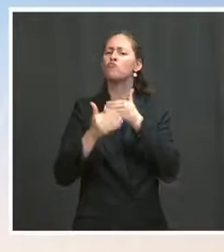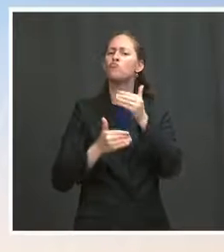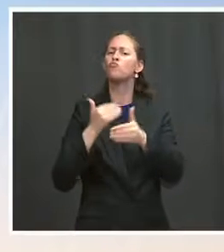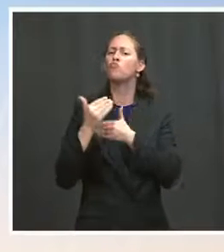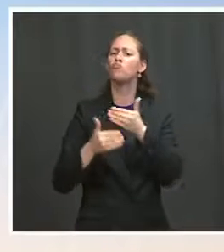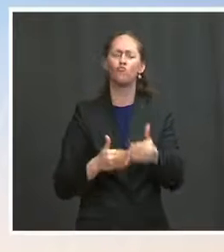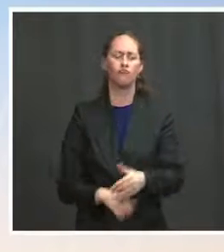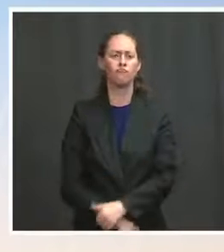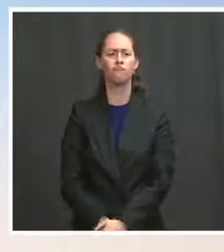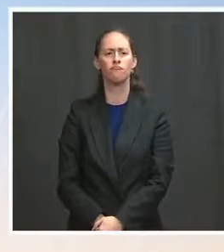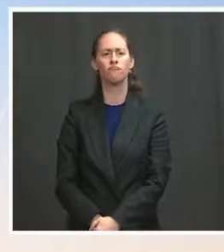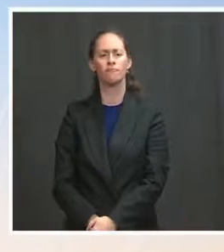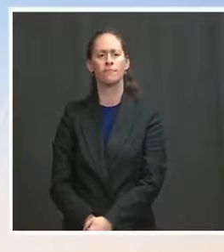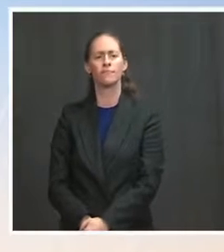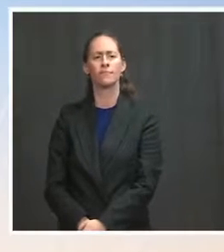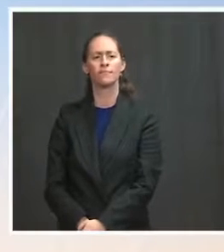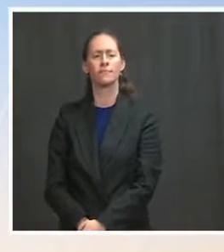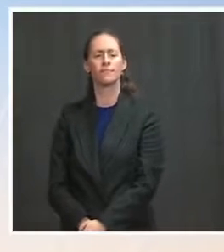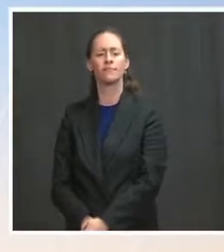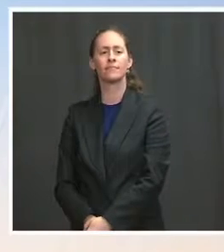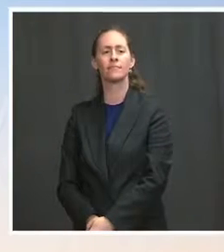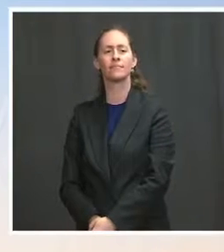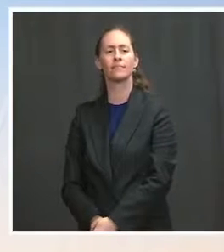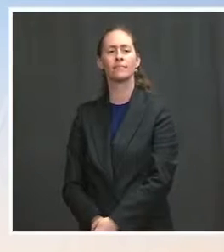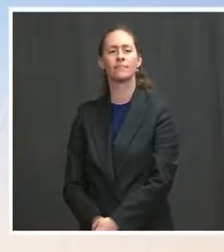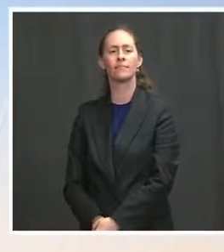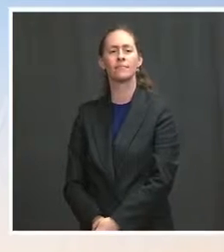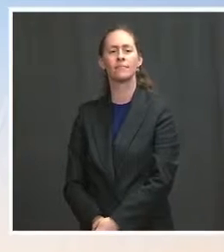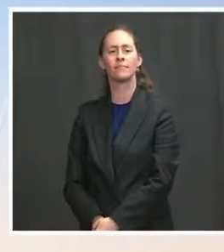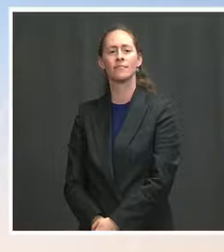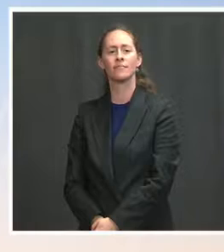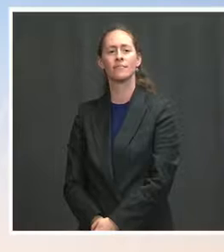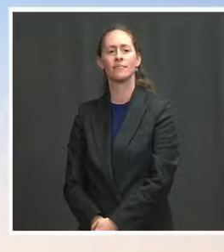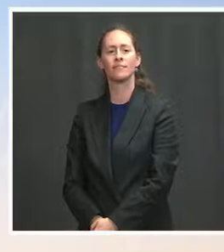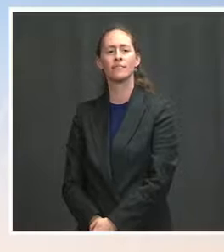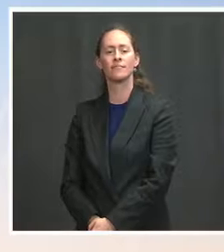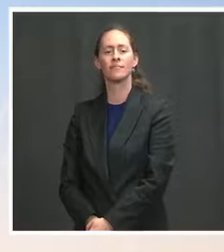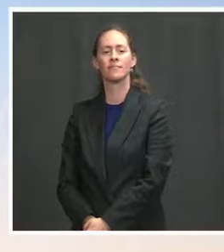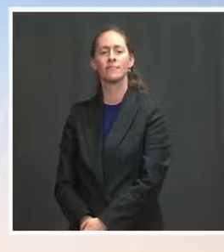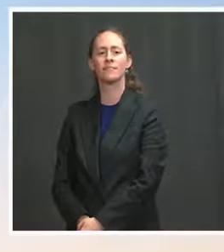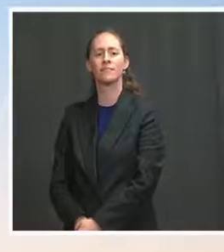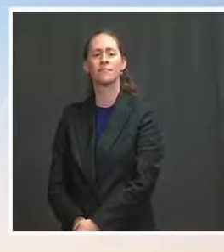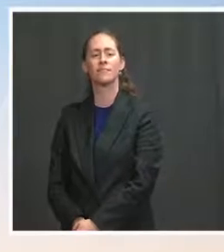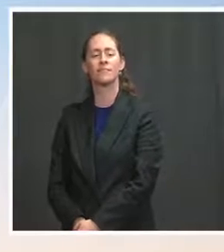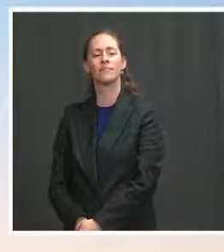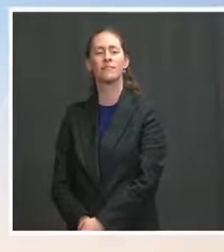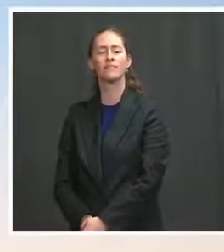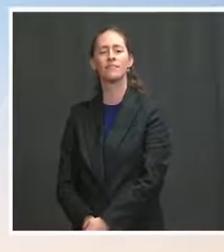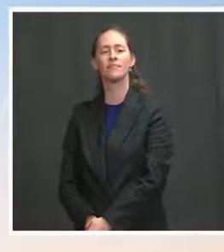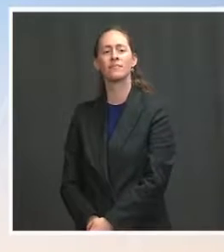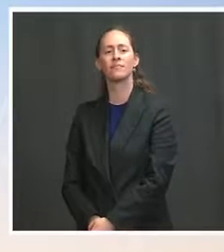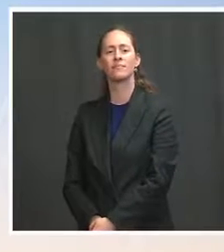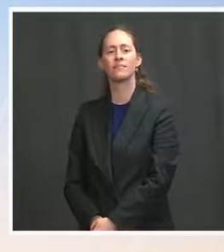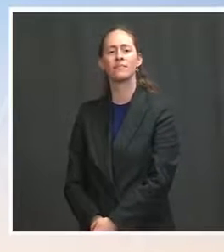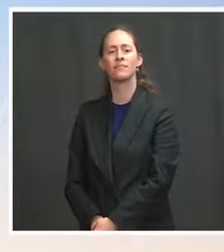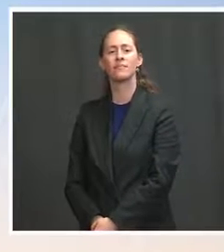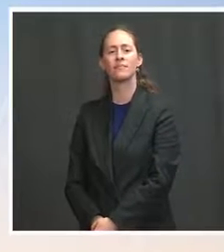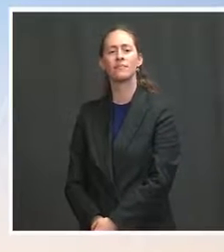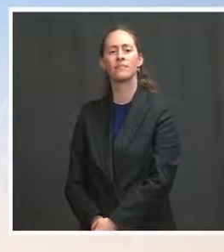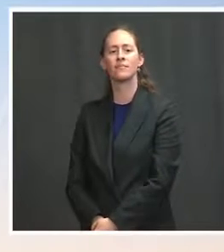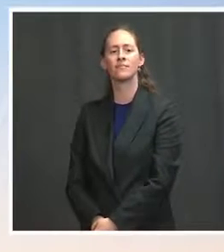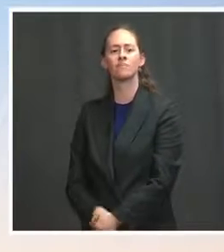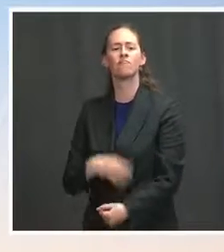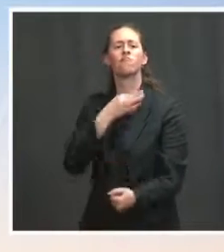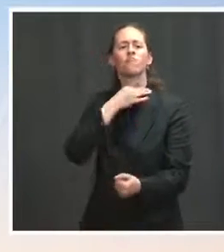agenda. Go ahead. Thank you. On Afghanistan, in terms of SIV applicants, Sure. the president said yesterday this would be